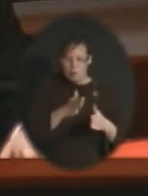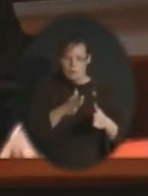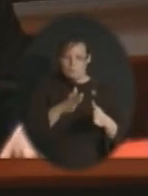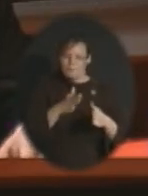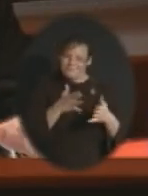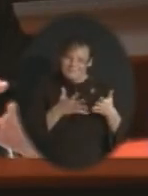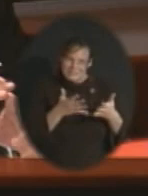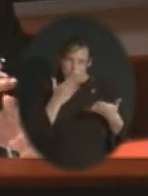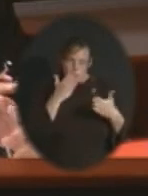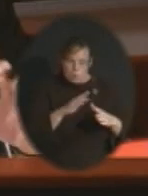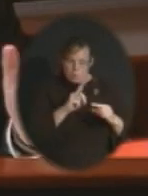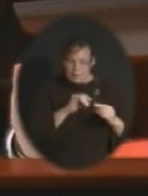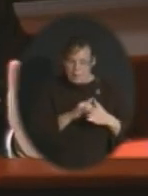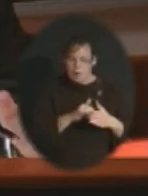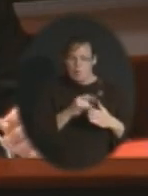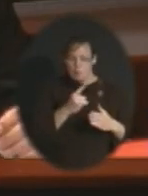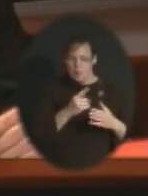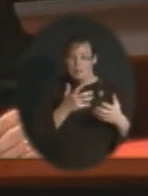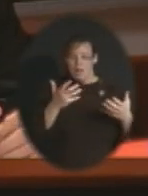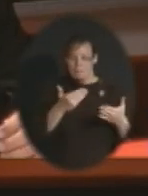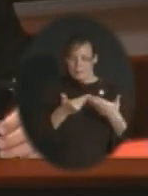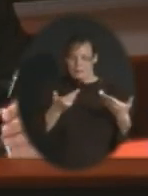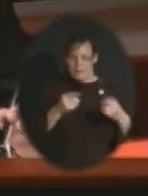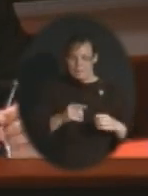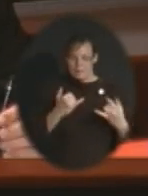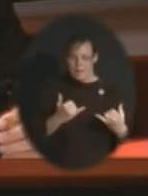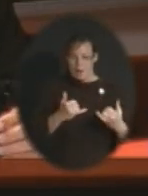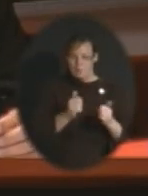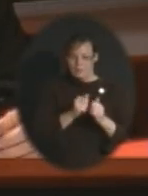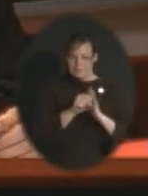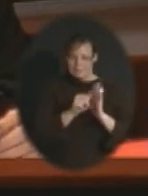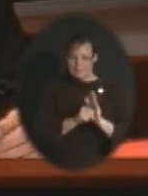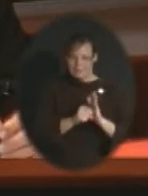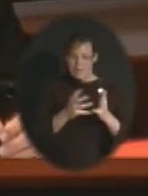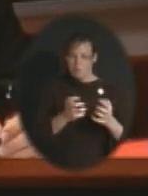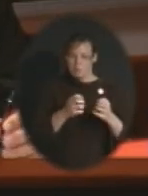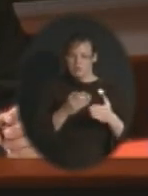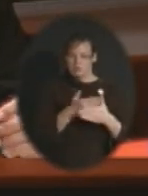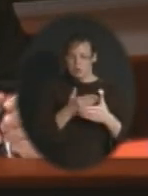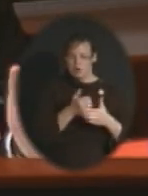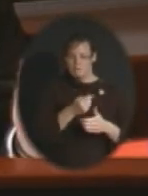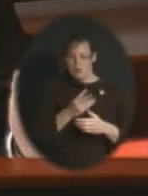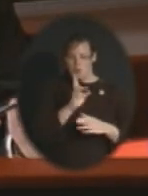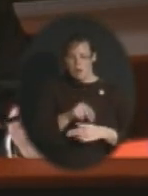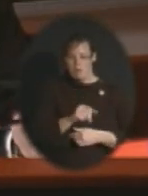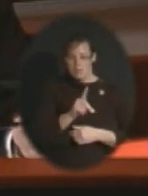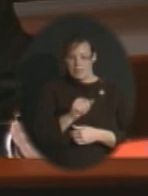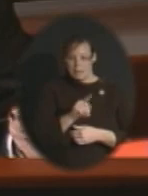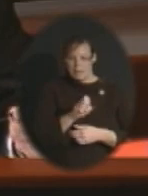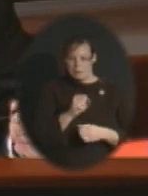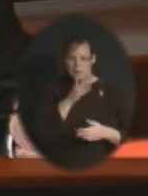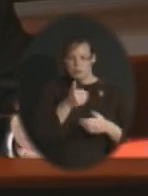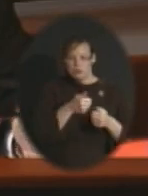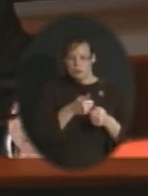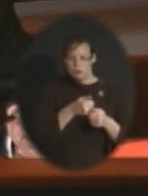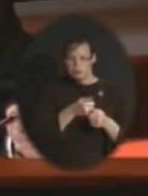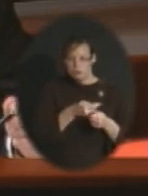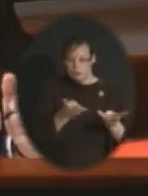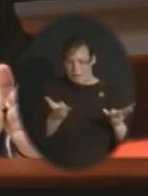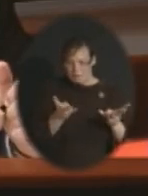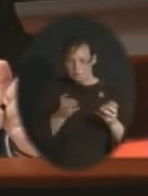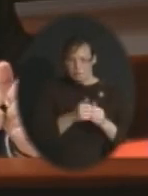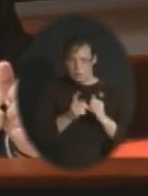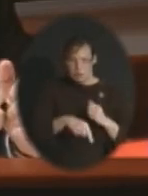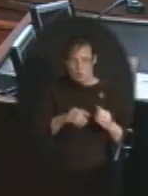be seen. But anyway, a lot of things going on right now in the state. I just wanted to share a couple updates. I'll be sharing some handouts with you and some more information at the study